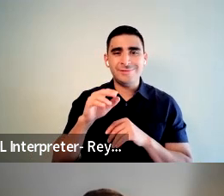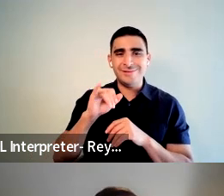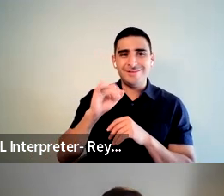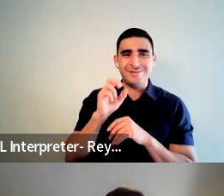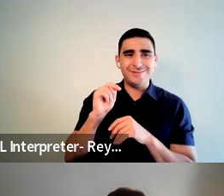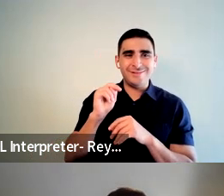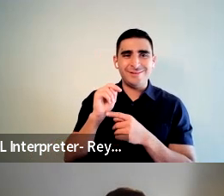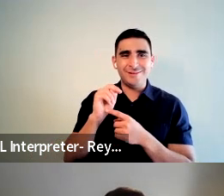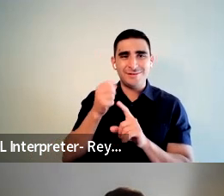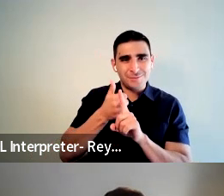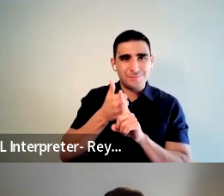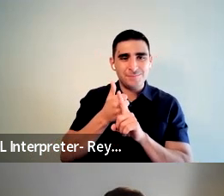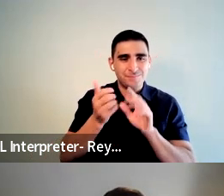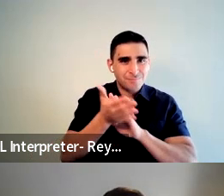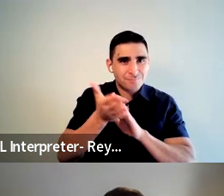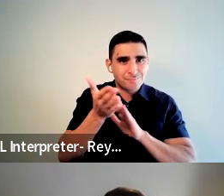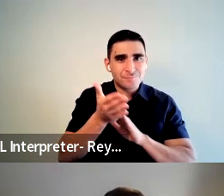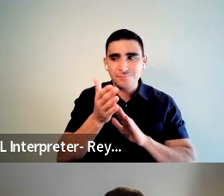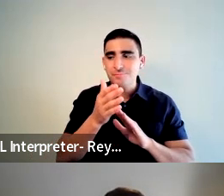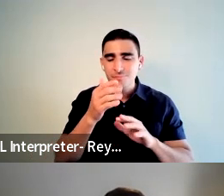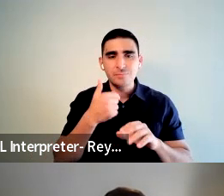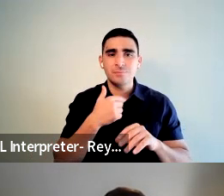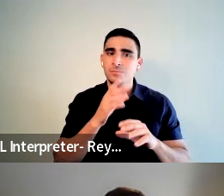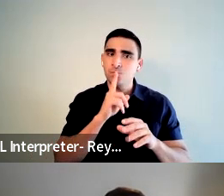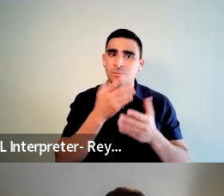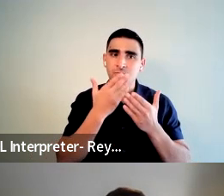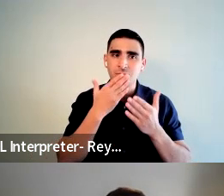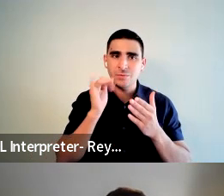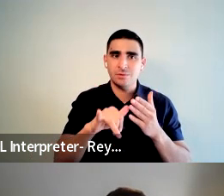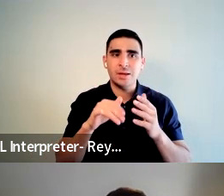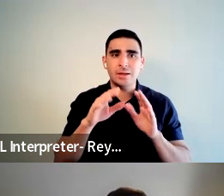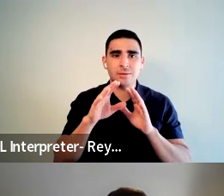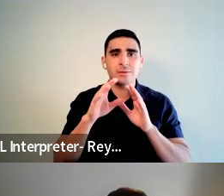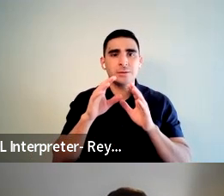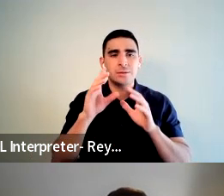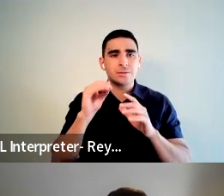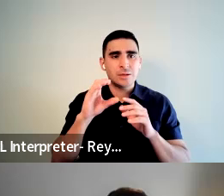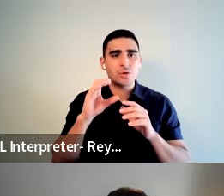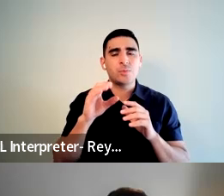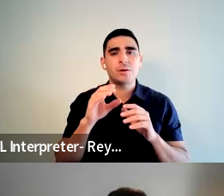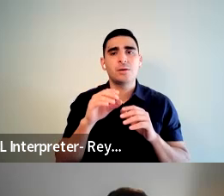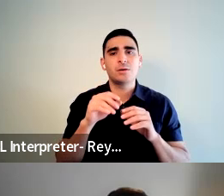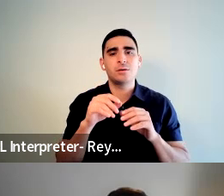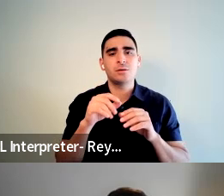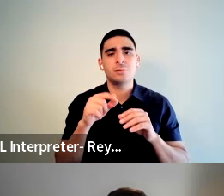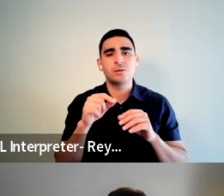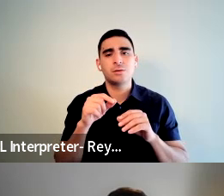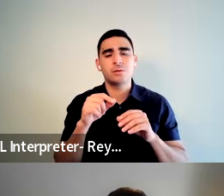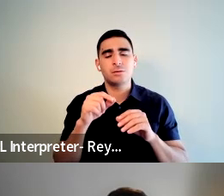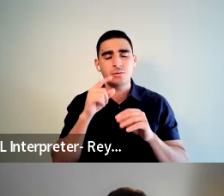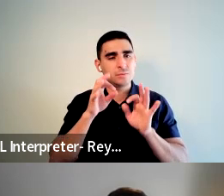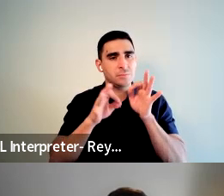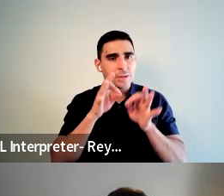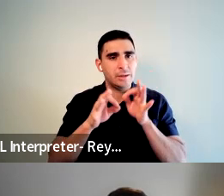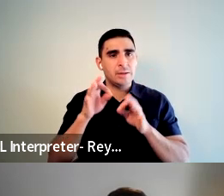really appreciate the background document that she filled in that will inform the continued work that the county staff will put